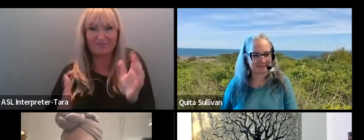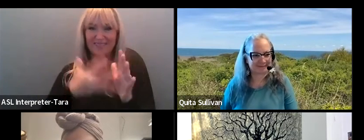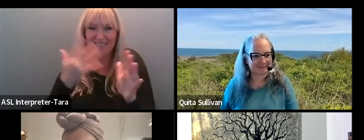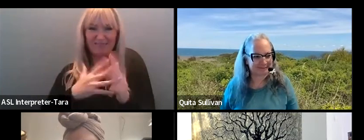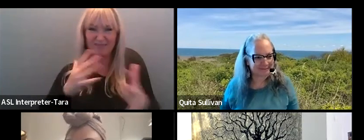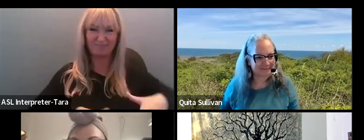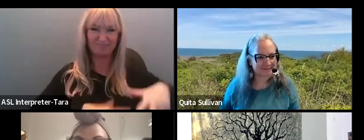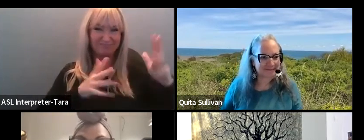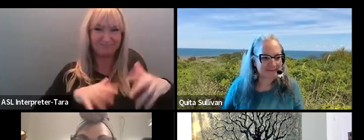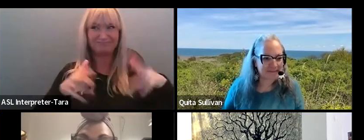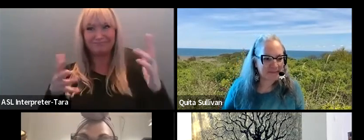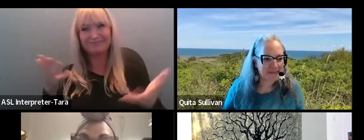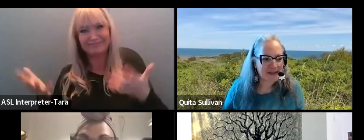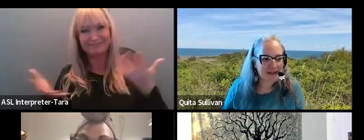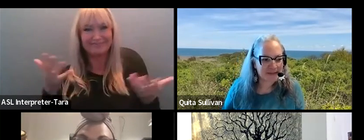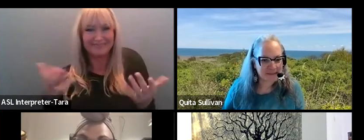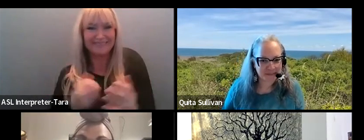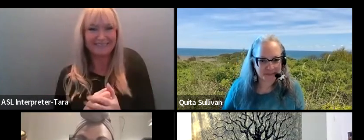pieces.